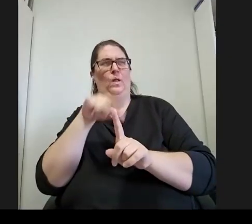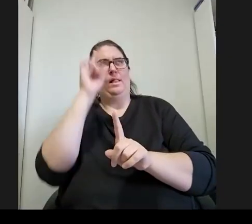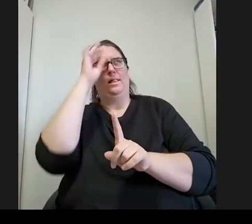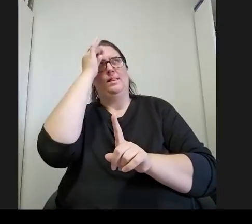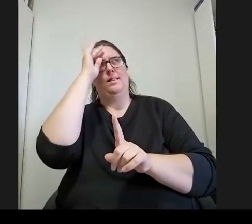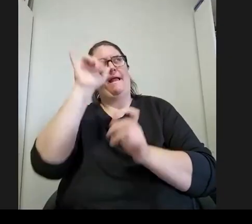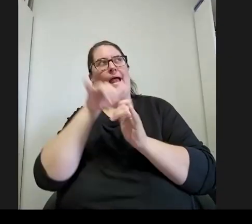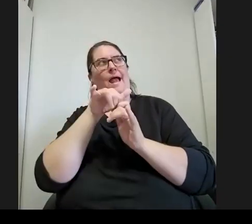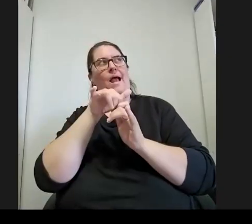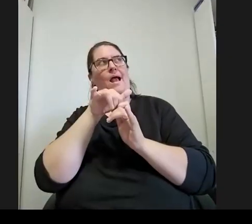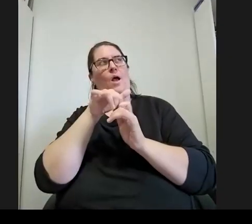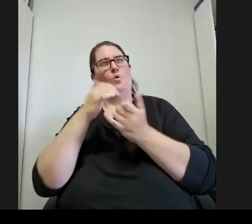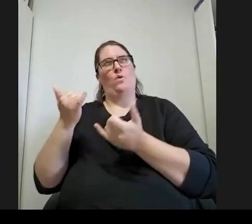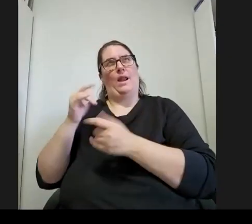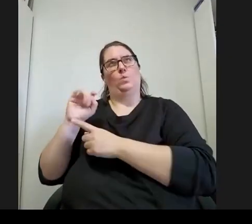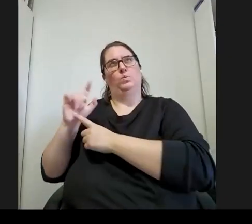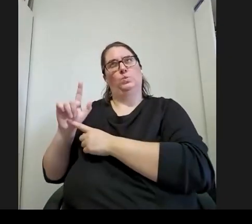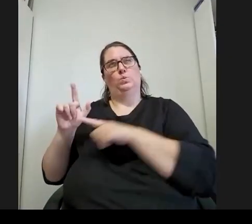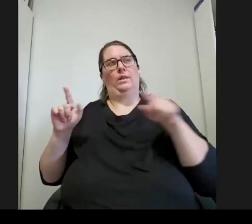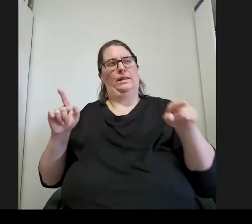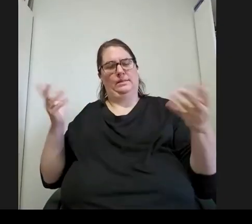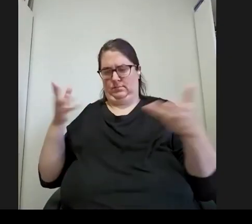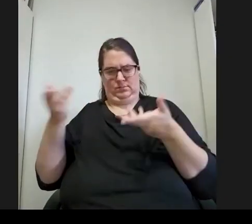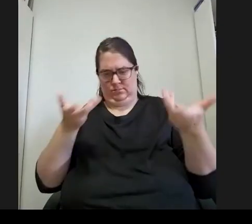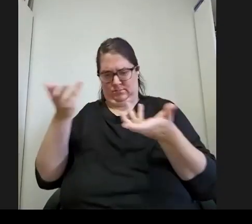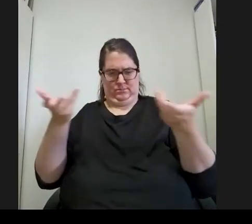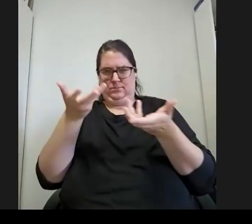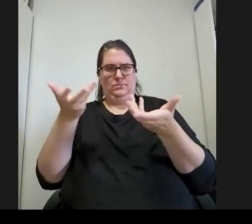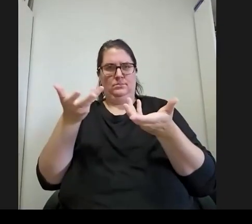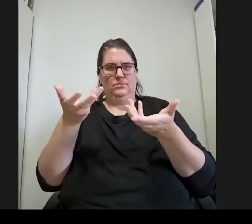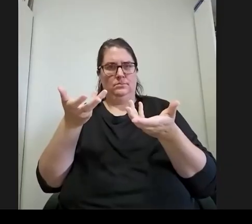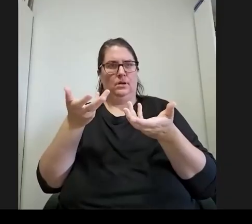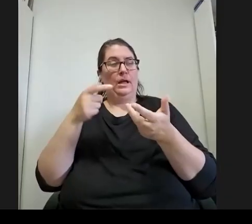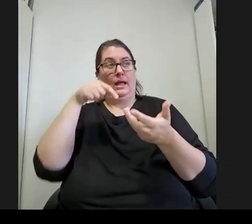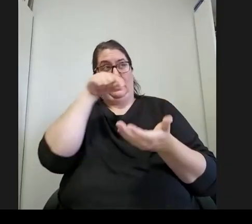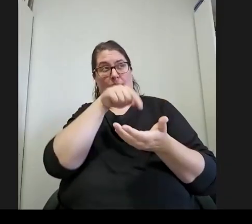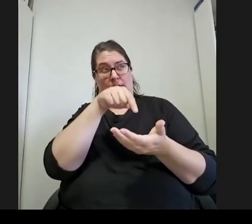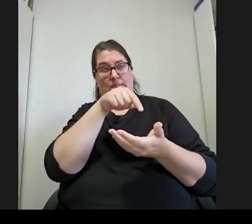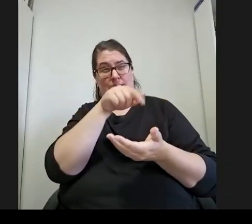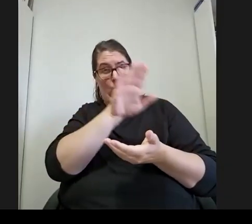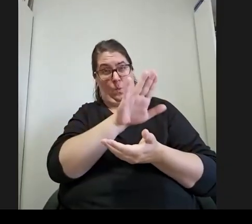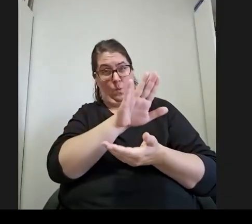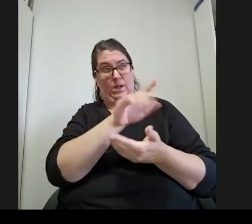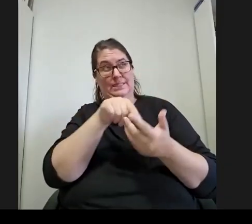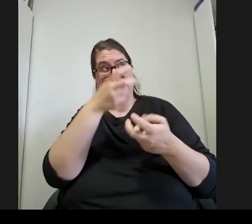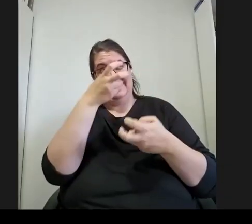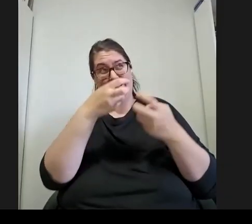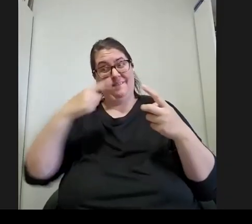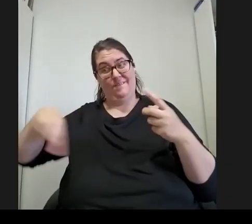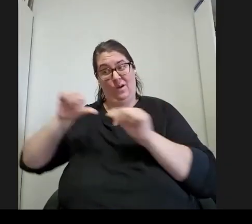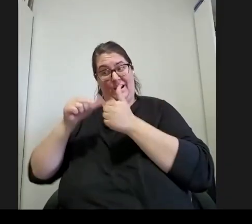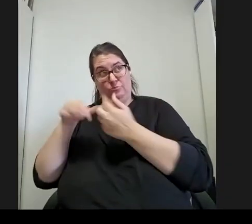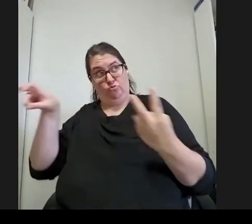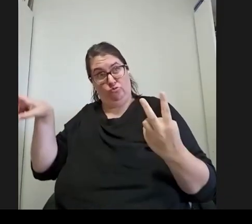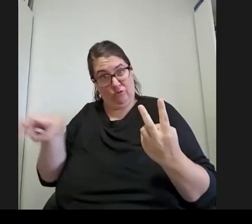that they might be currently using. So one of the questions is, how difficult would it be as an agency to